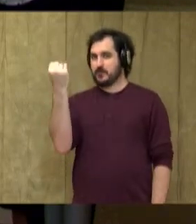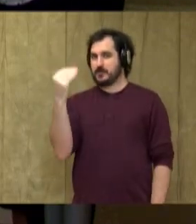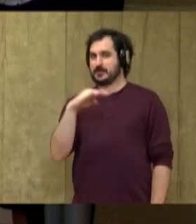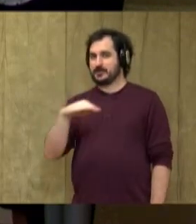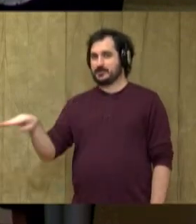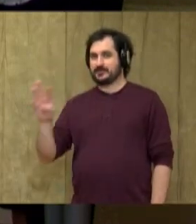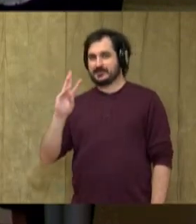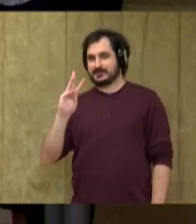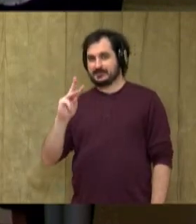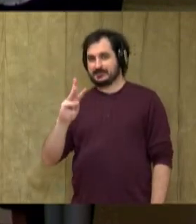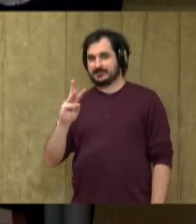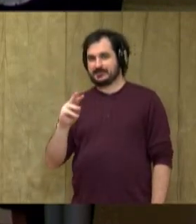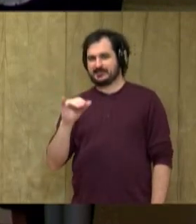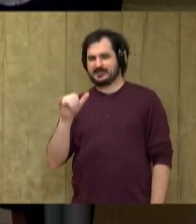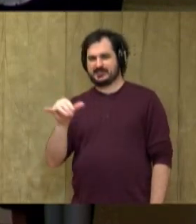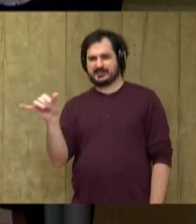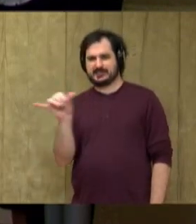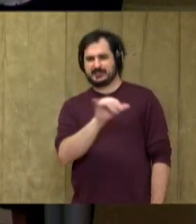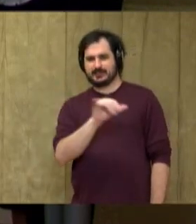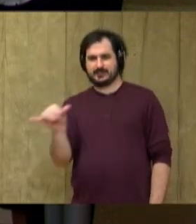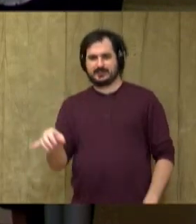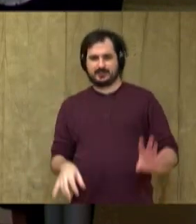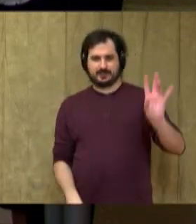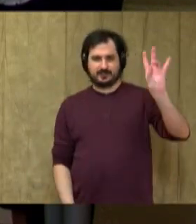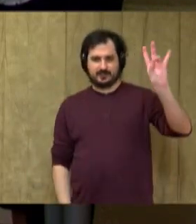14/16. Is that the same thing?